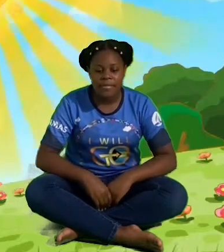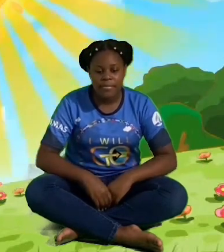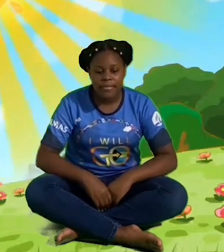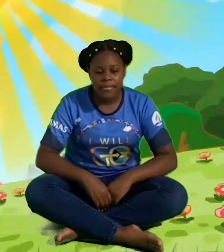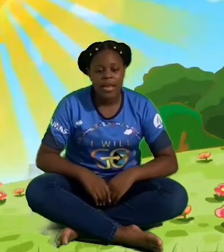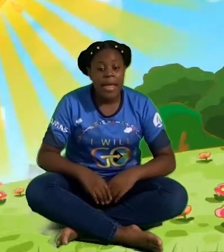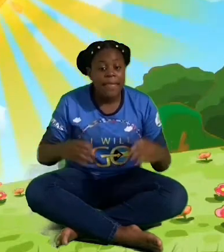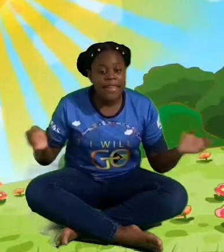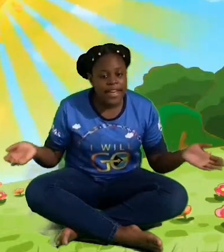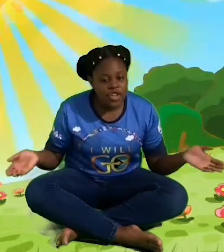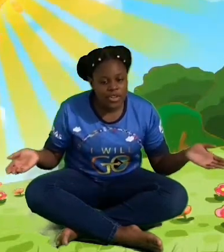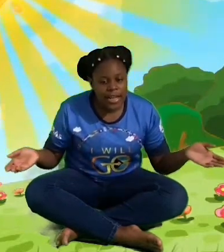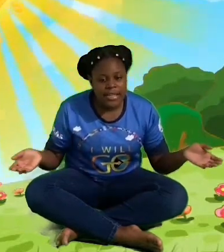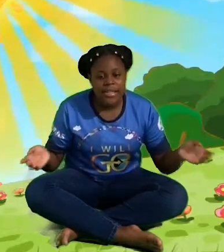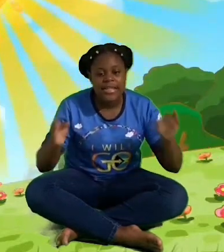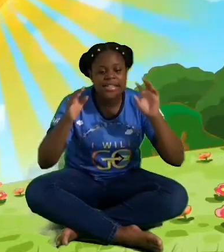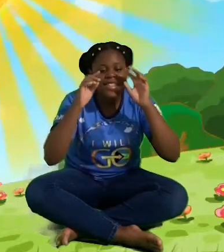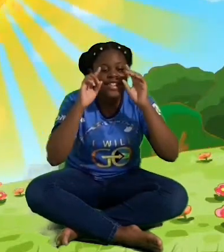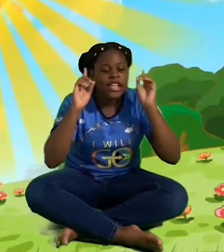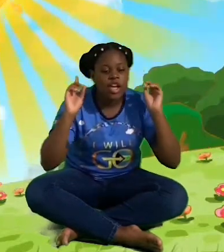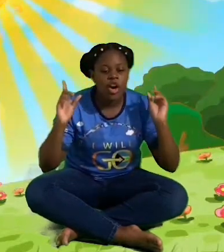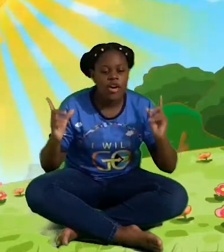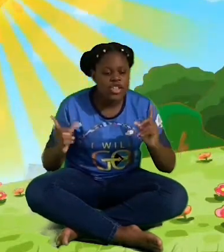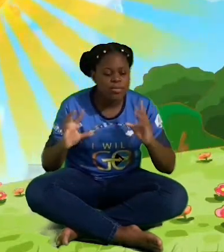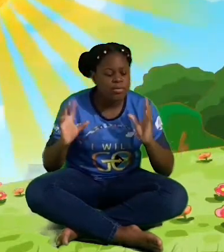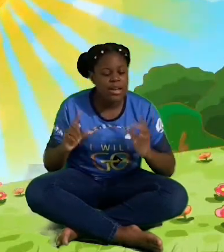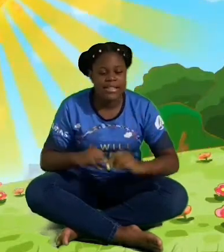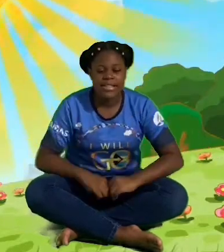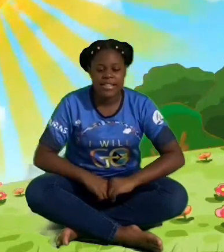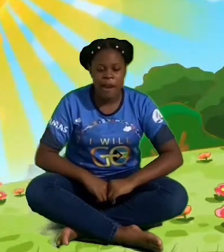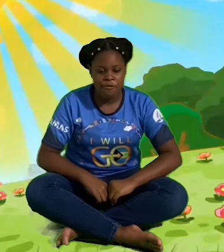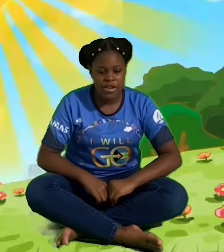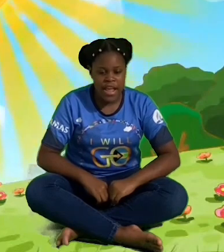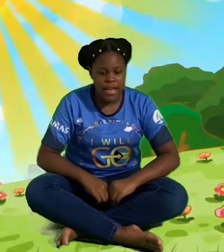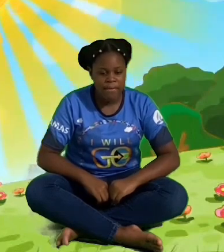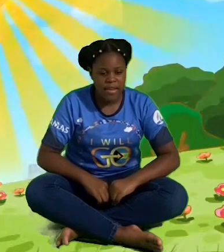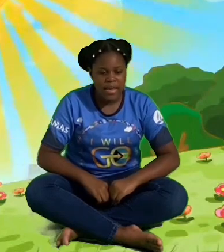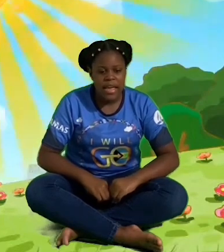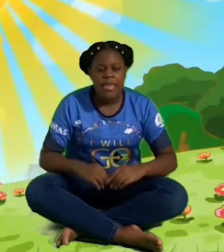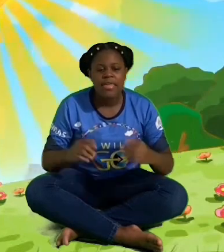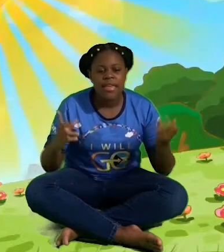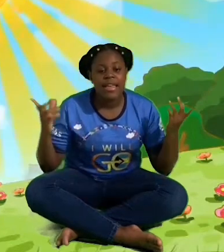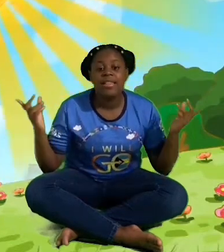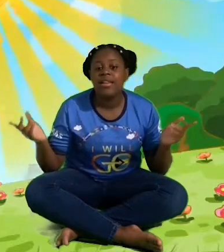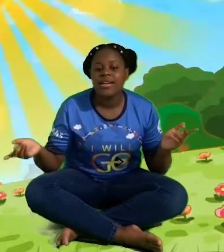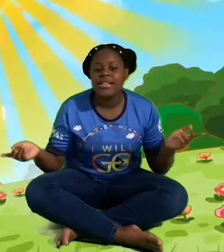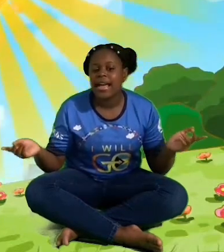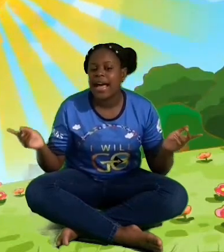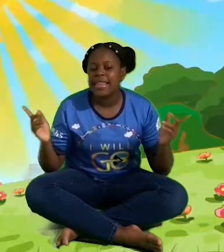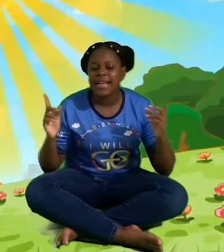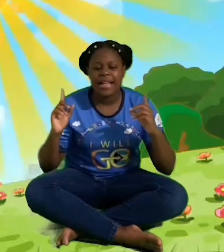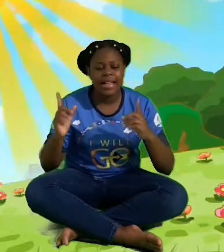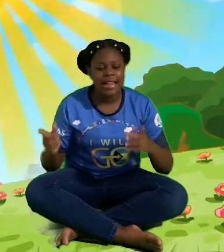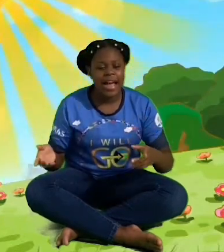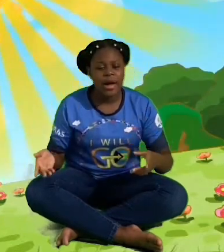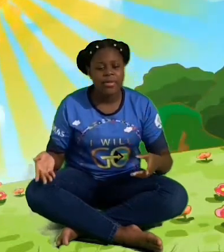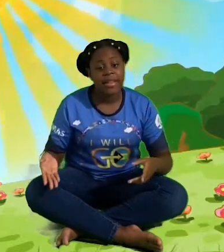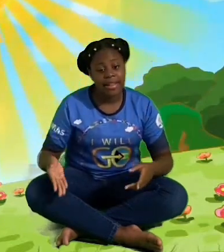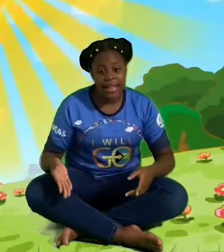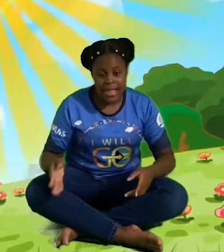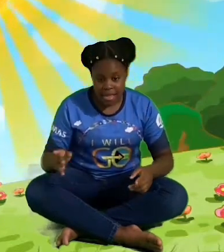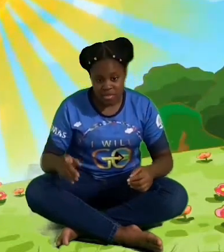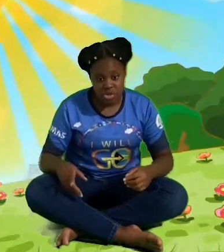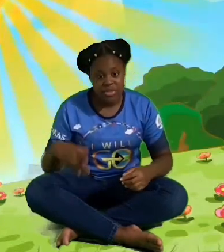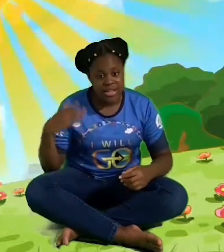God? The Israelites could see God's presence every day. They looked at the cloud